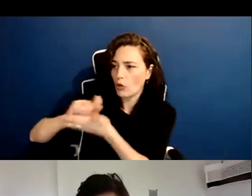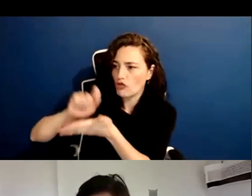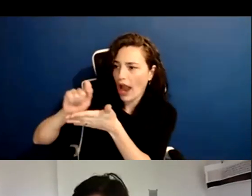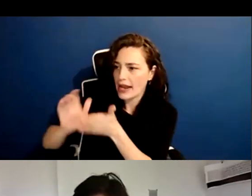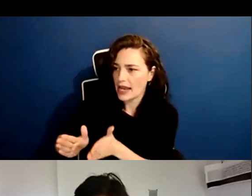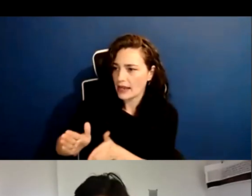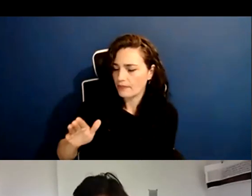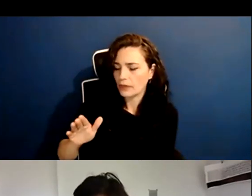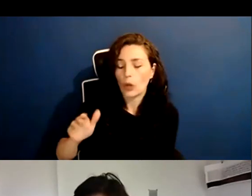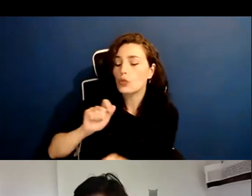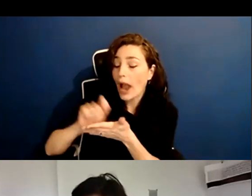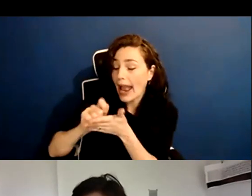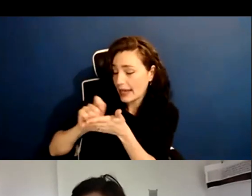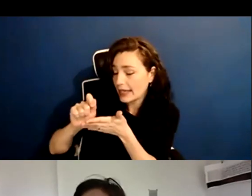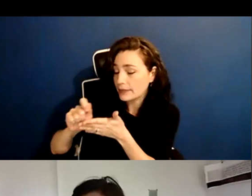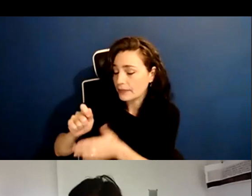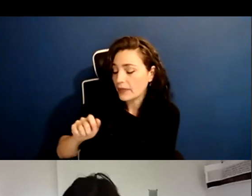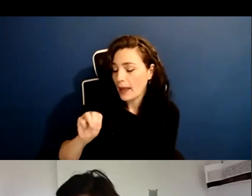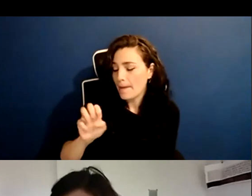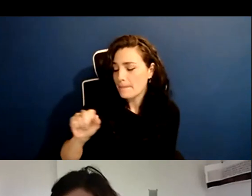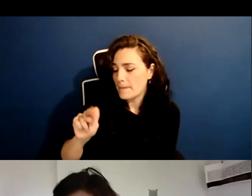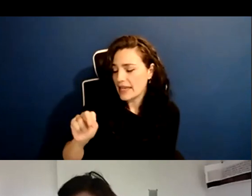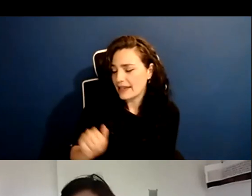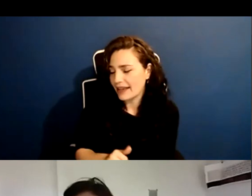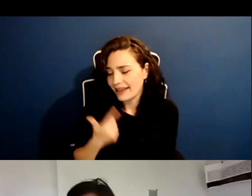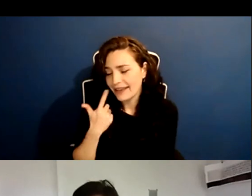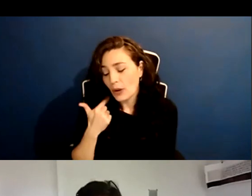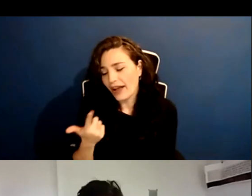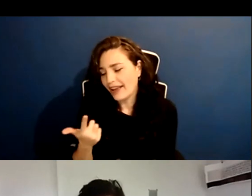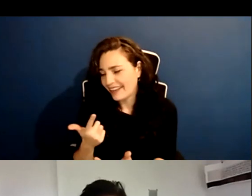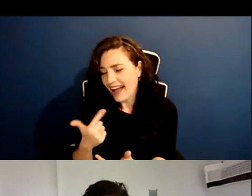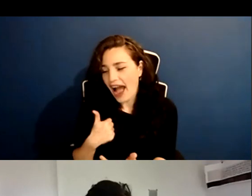Well, went in completely not thinking about that.